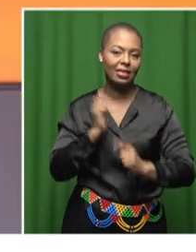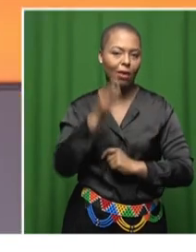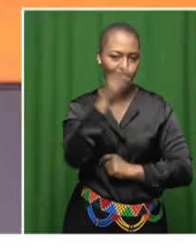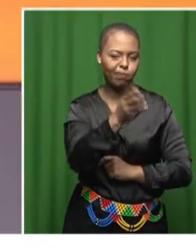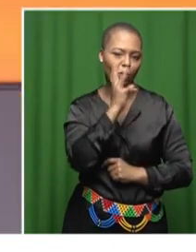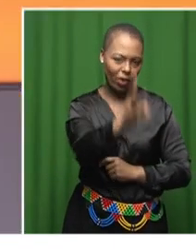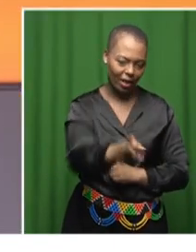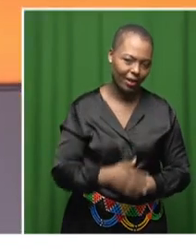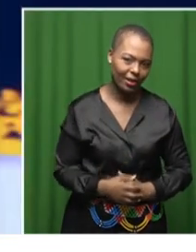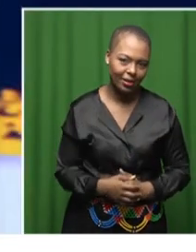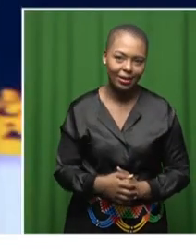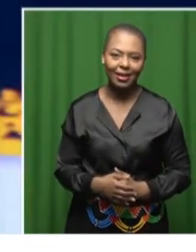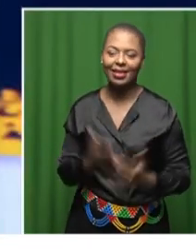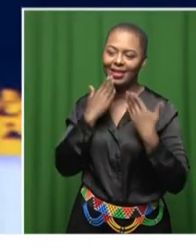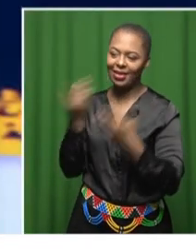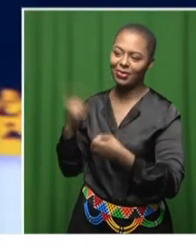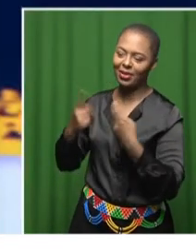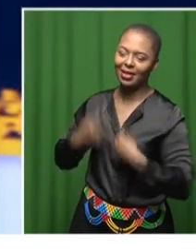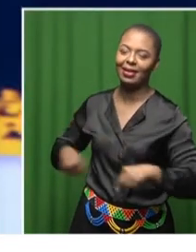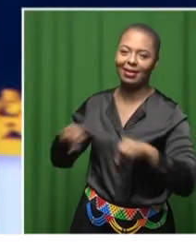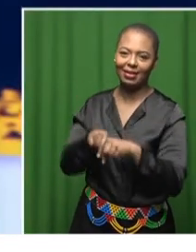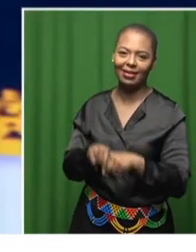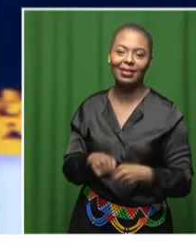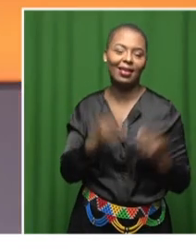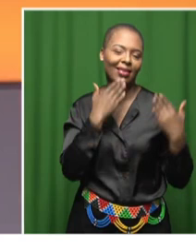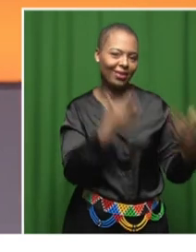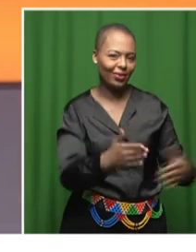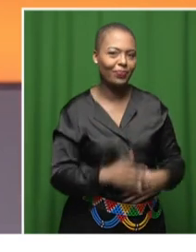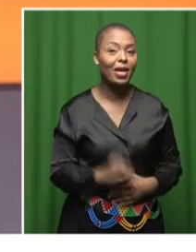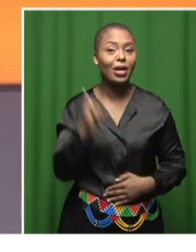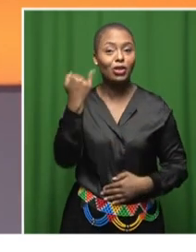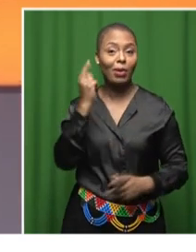Bokaba, great chatting to you. Thank you so much for joining us. Thank you. Good stuff. Well, the Joburg